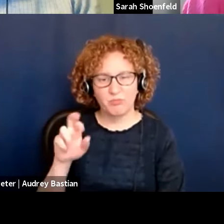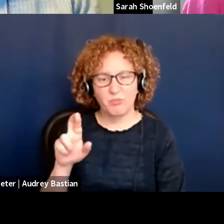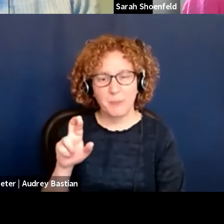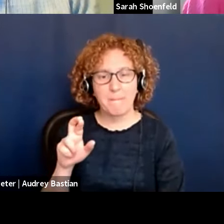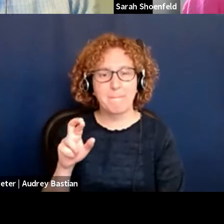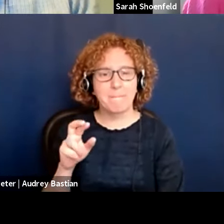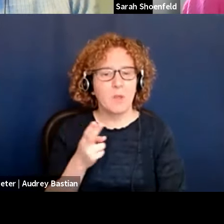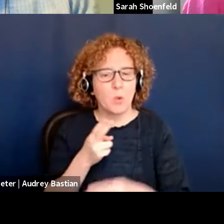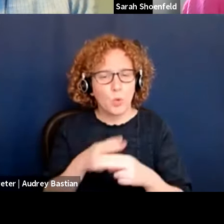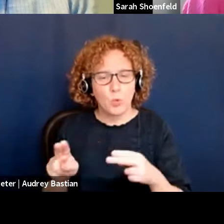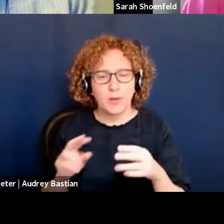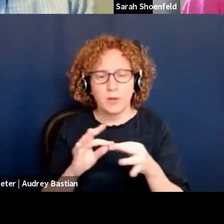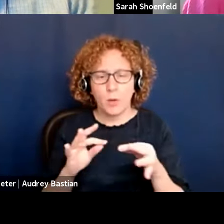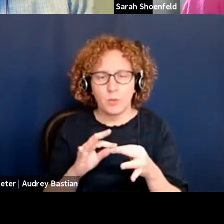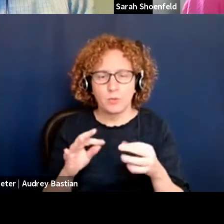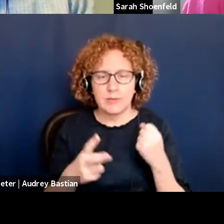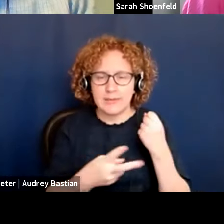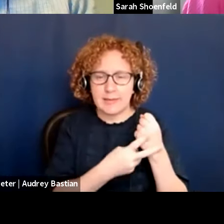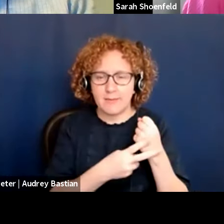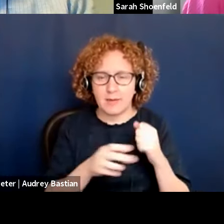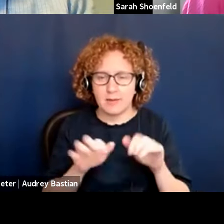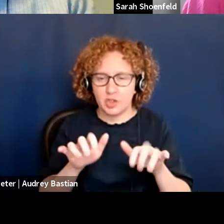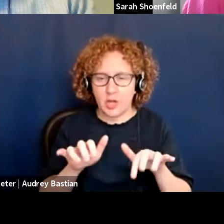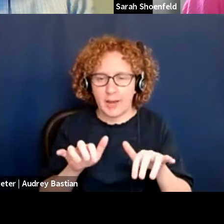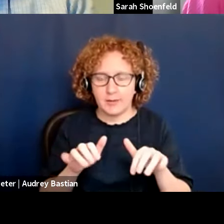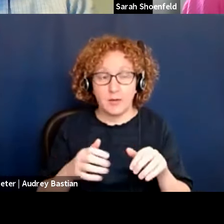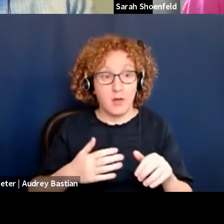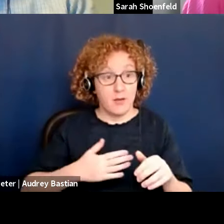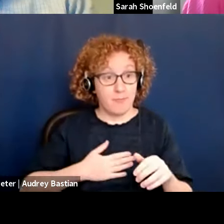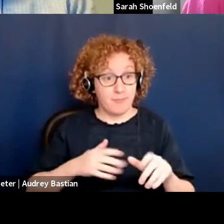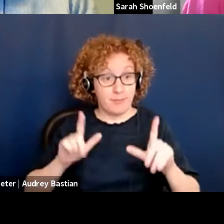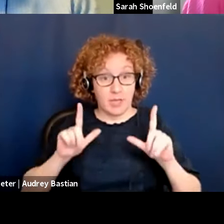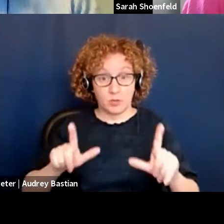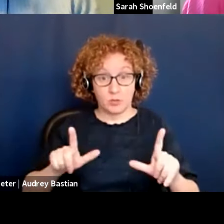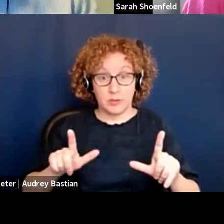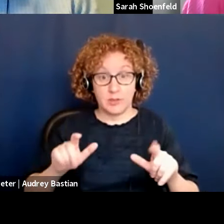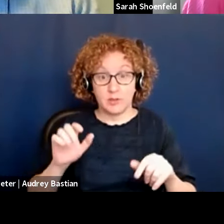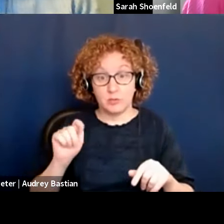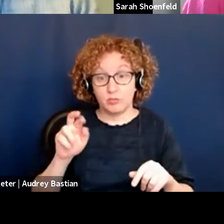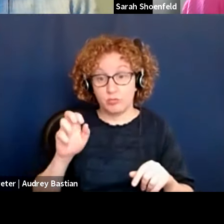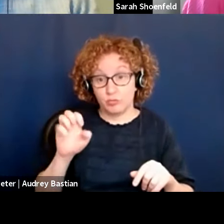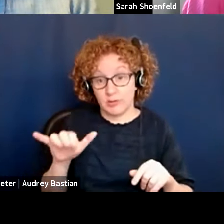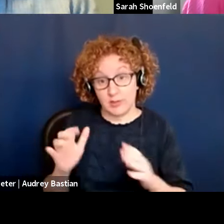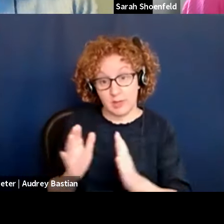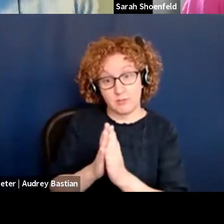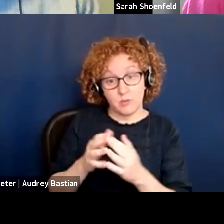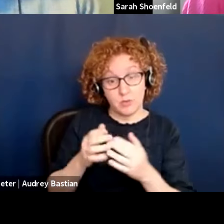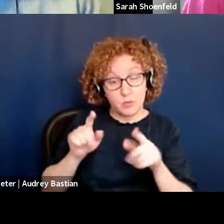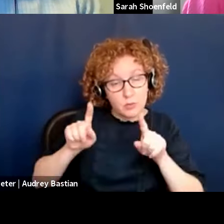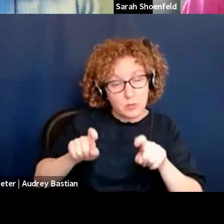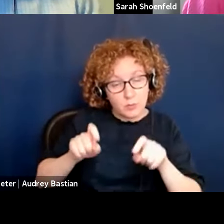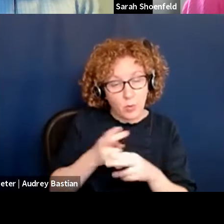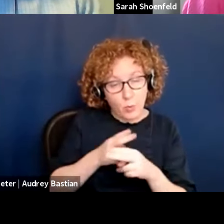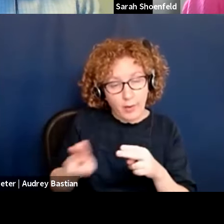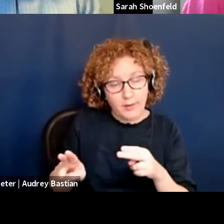Just like a quick note here about saving the chat. I know that noticed on my screen, Tracy just asked me to try it out really quick. And there's